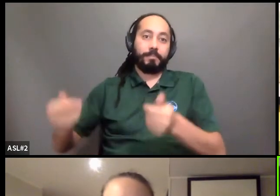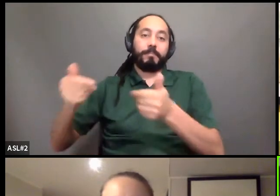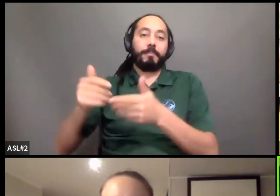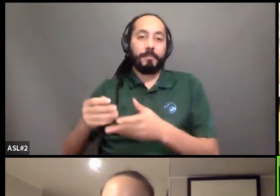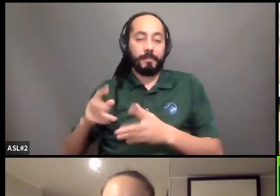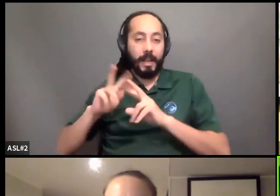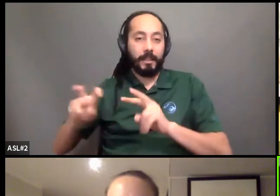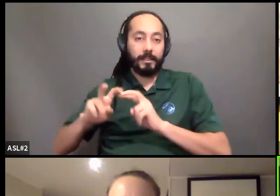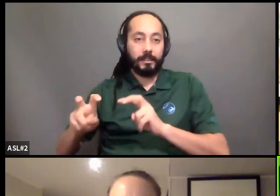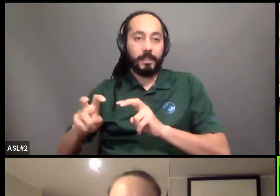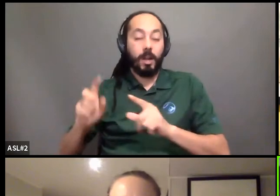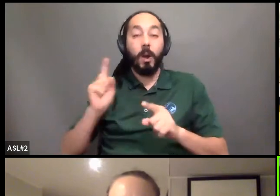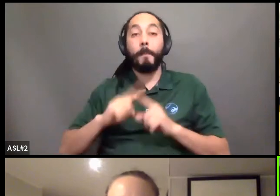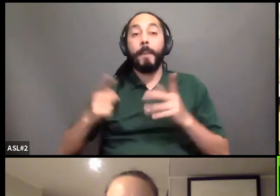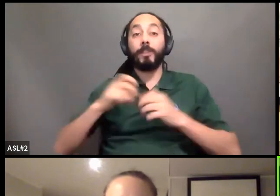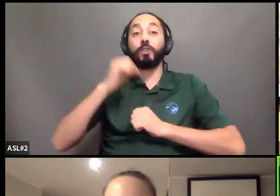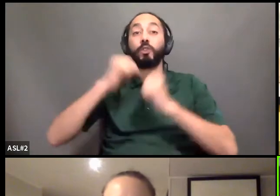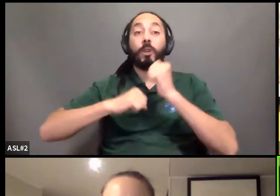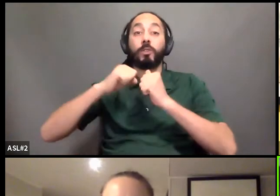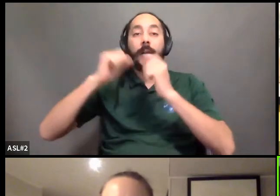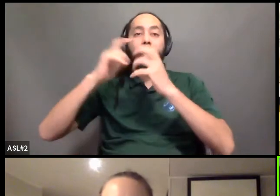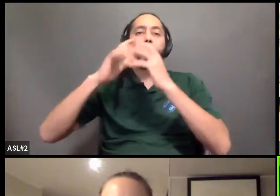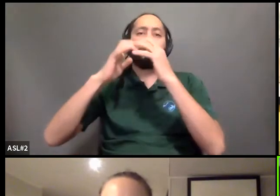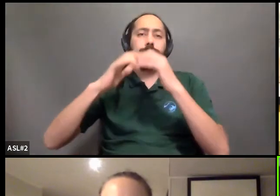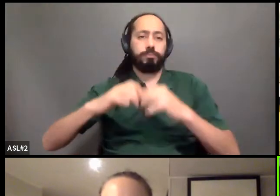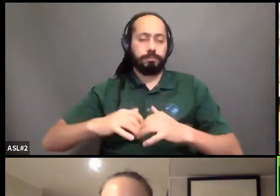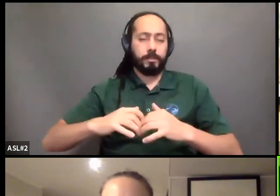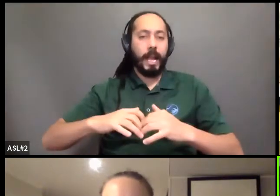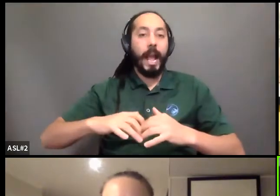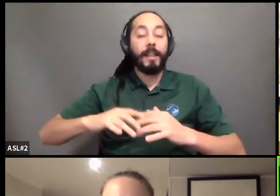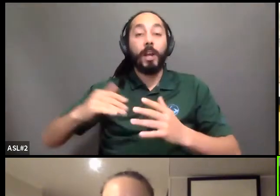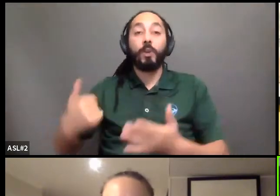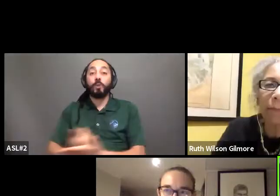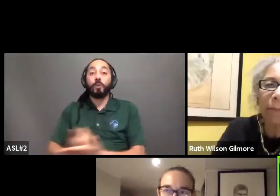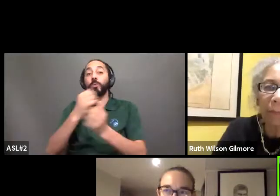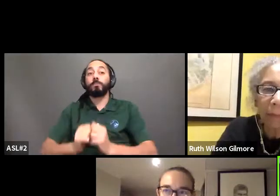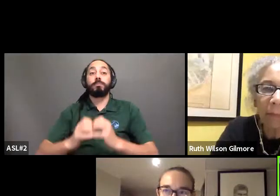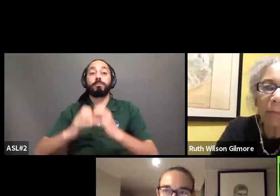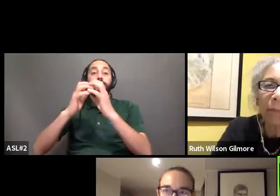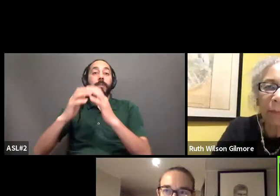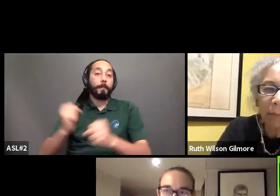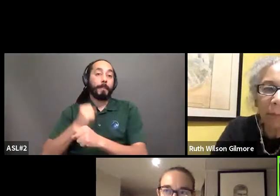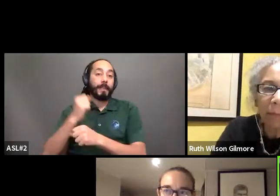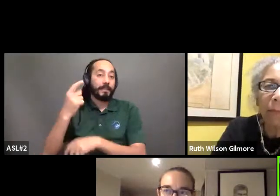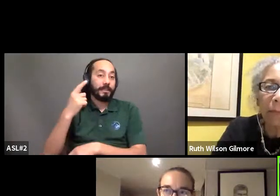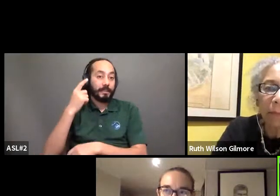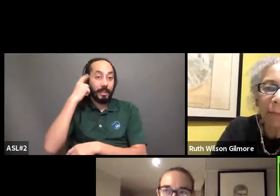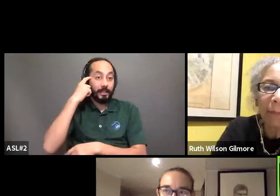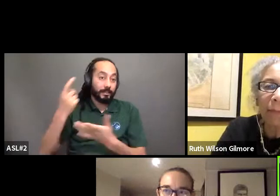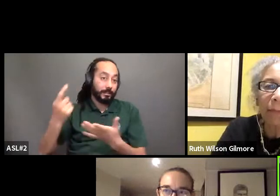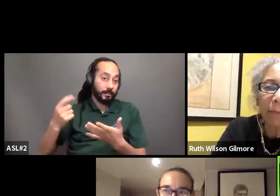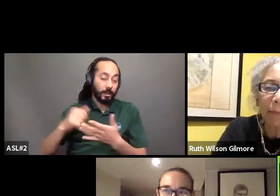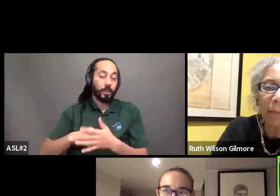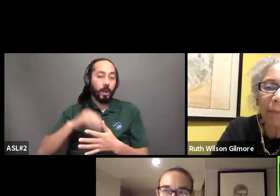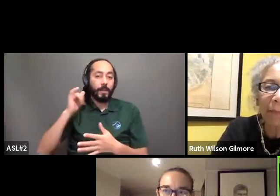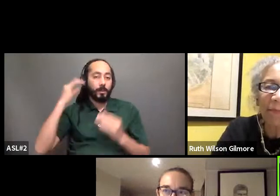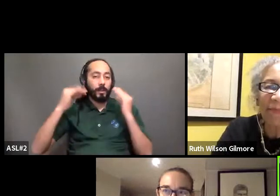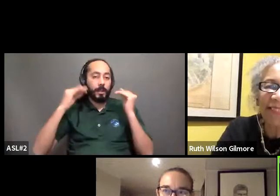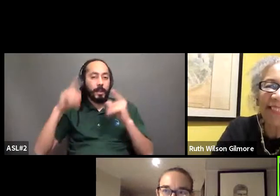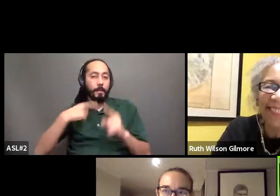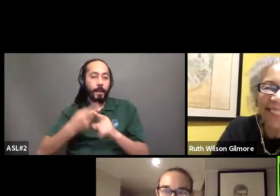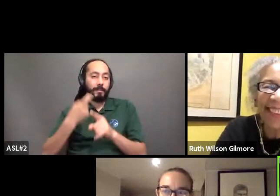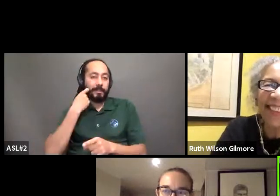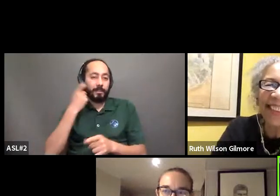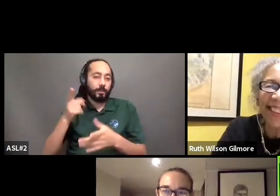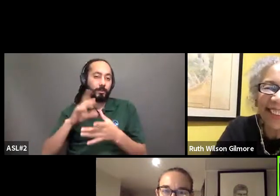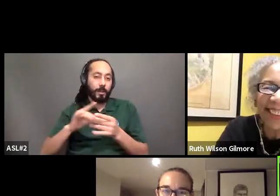some of the infrastructure and building infrastructure that makes sense, you know? So that's what I, you know, I was just thinking about when you're talking about